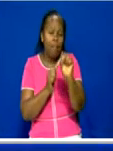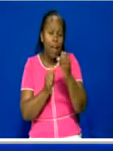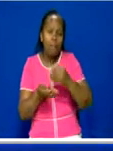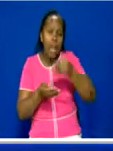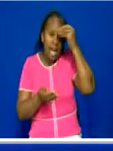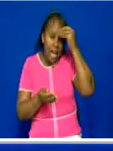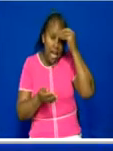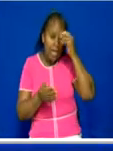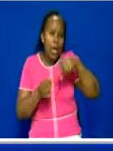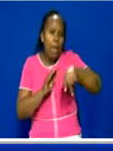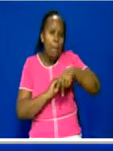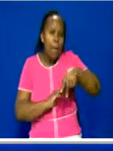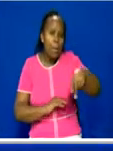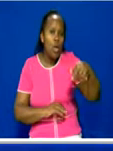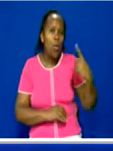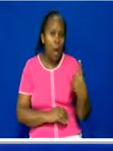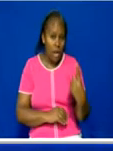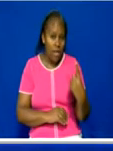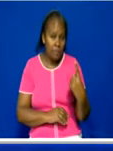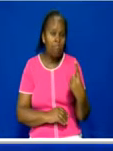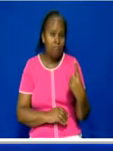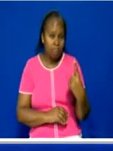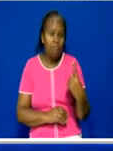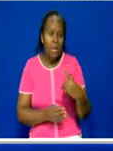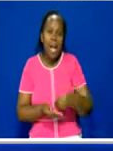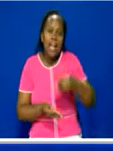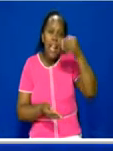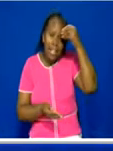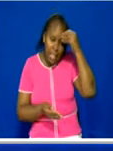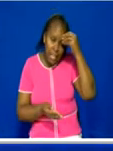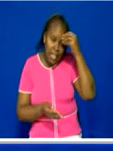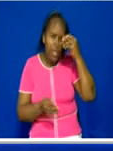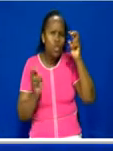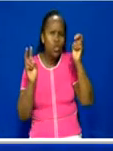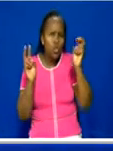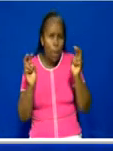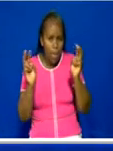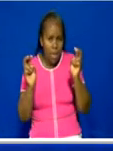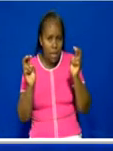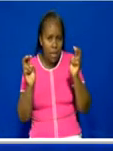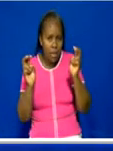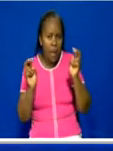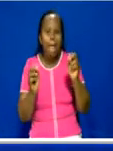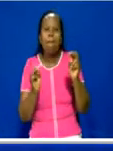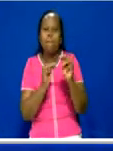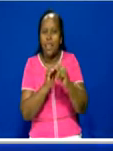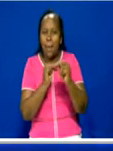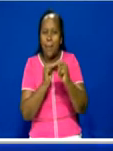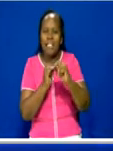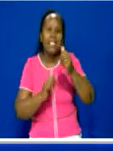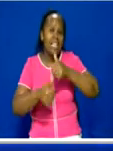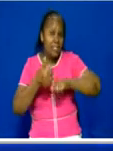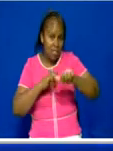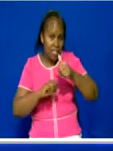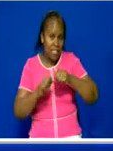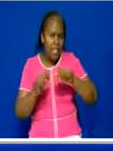have our pre-primary 2 learners taking the center stage. And for today, it is mathematical